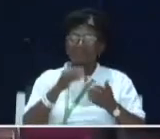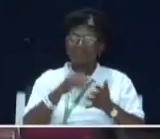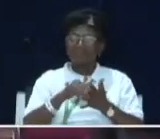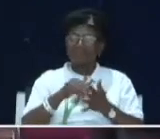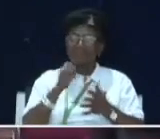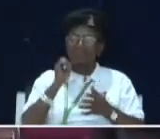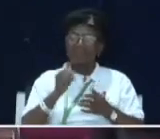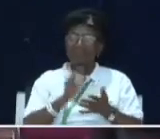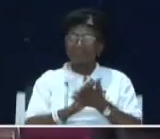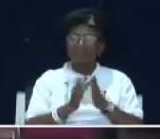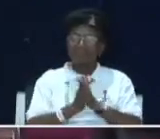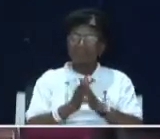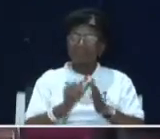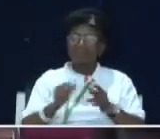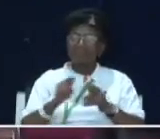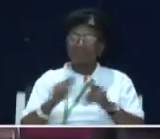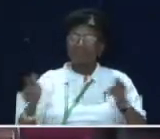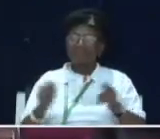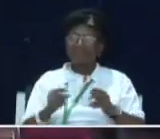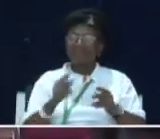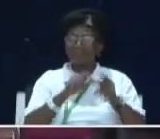He became a great prophet.